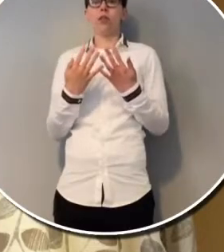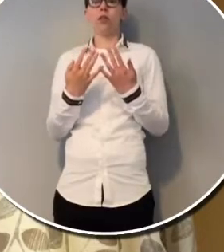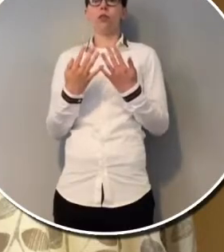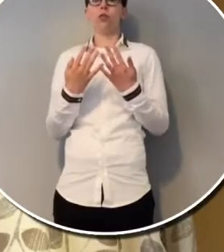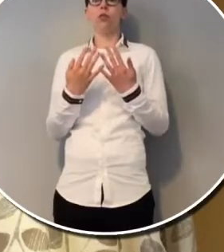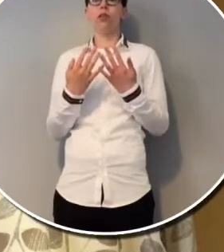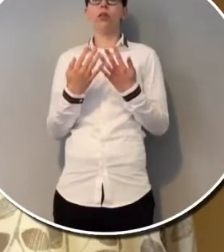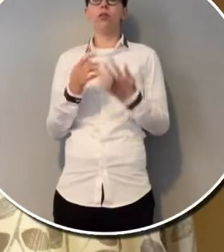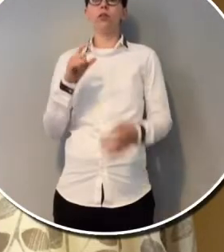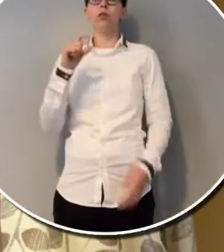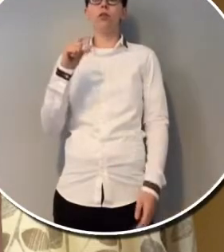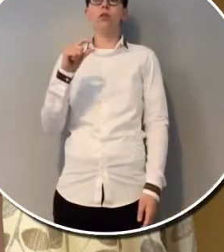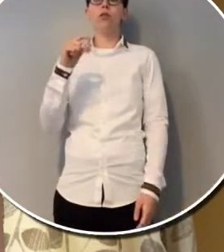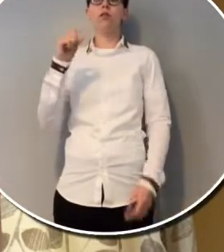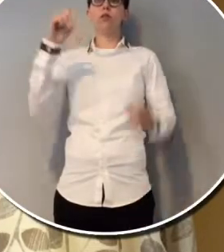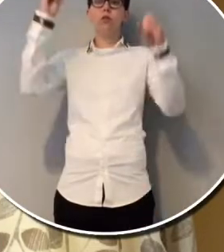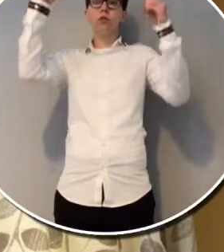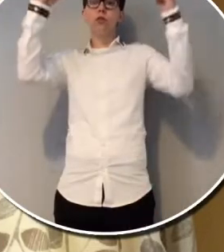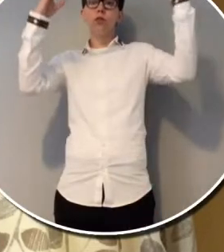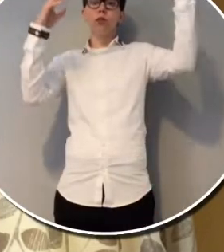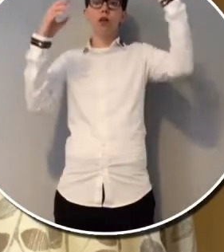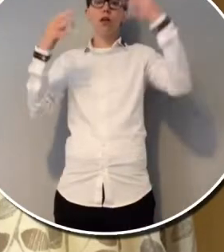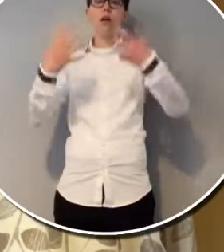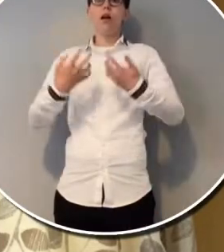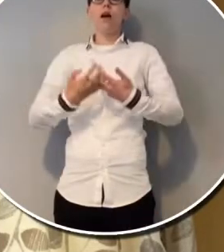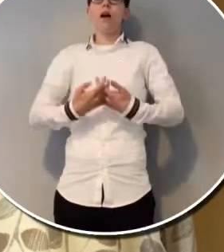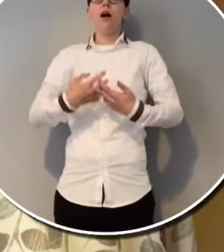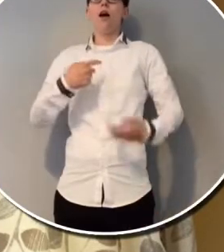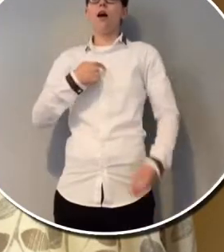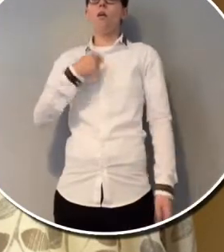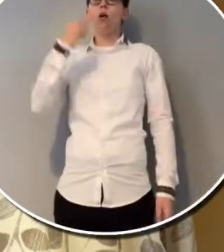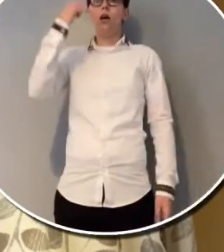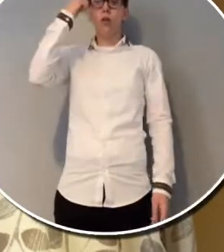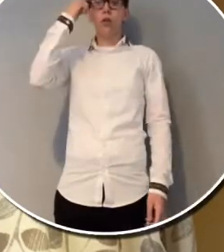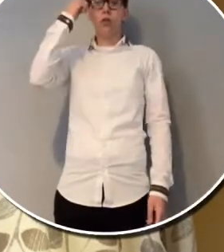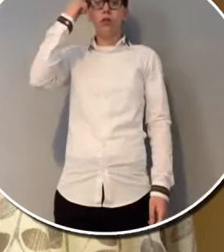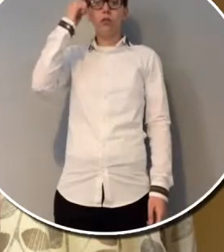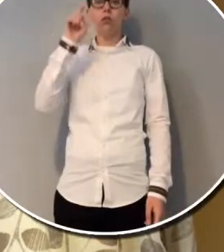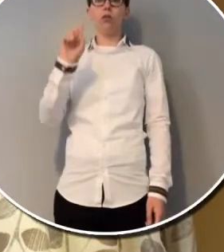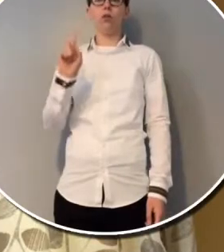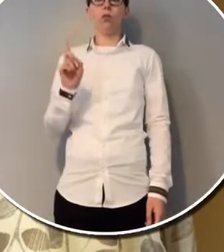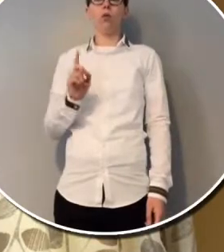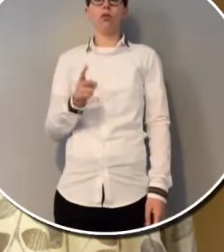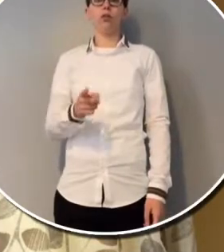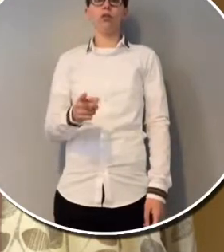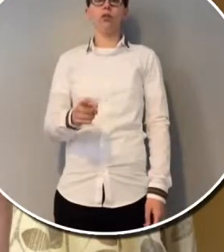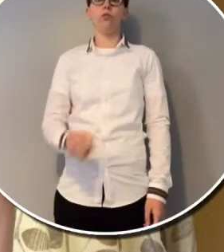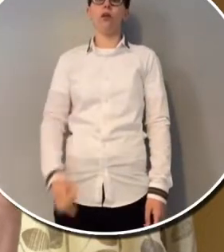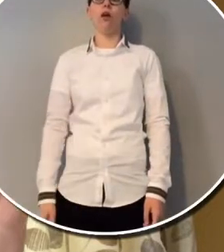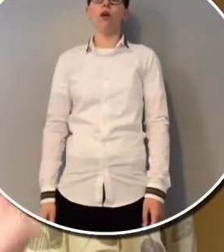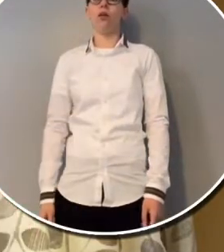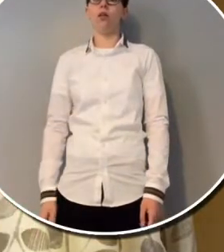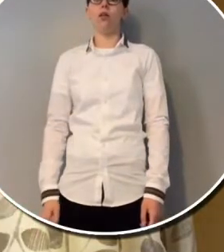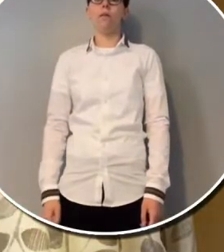twinkle, little star, how I wonder what you